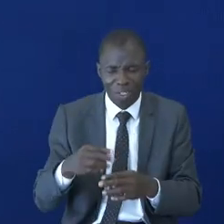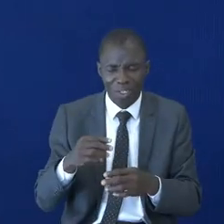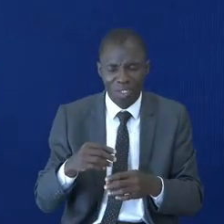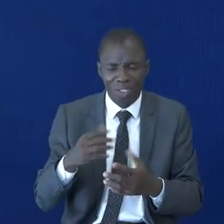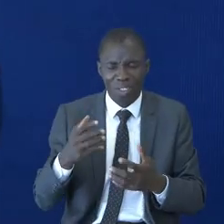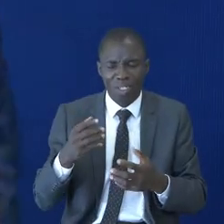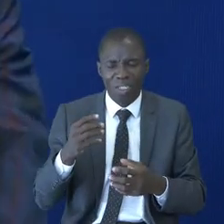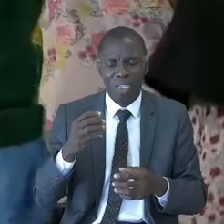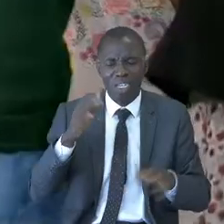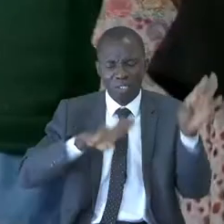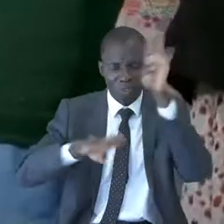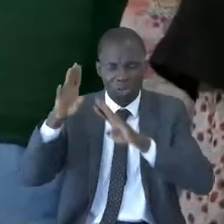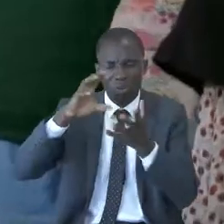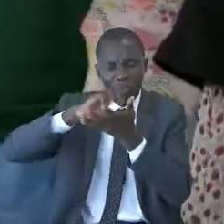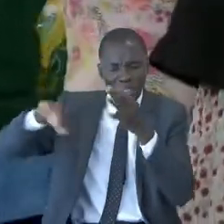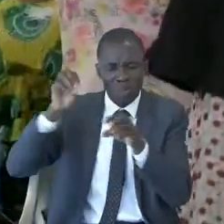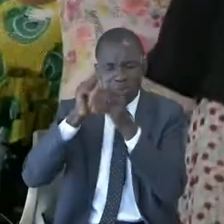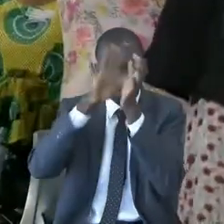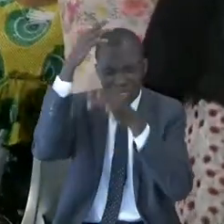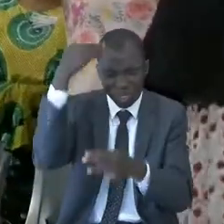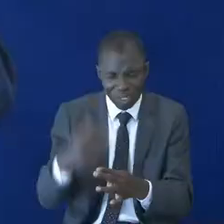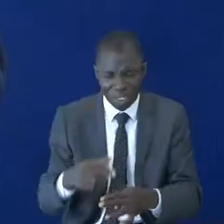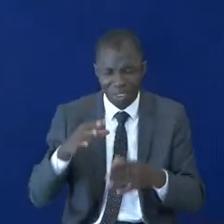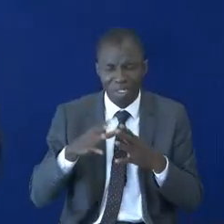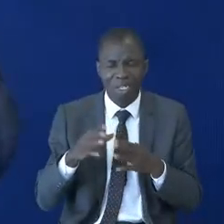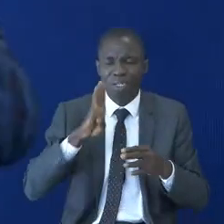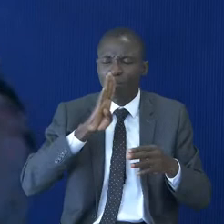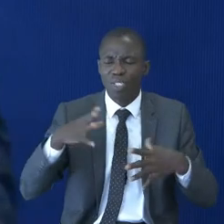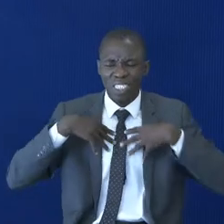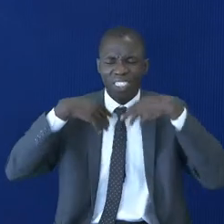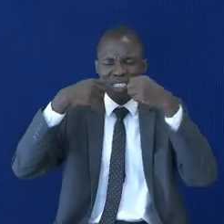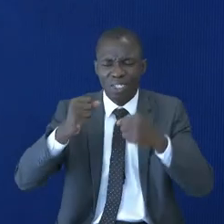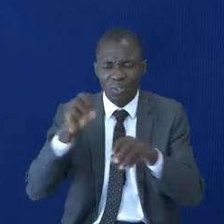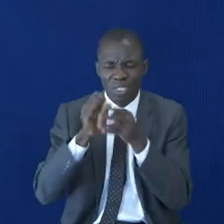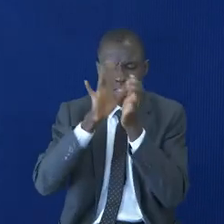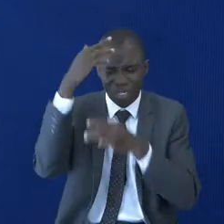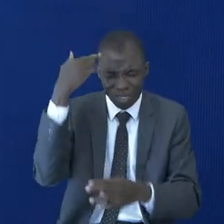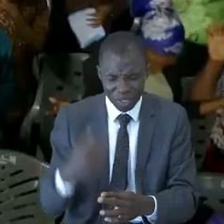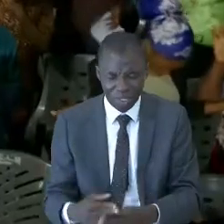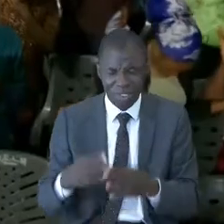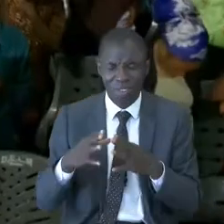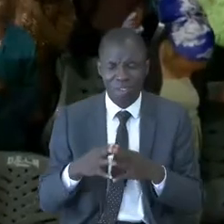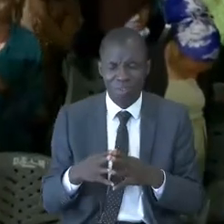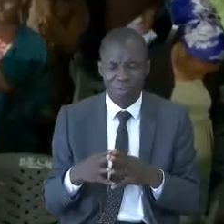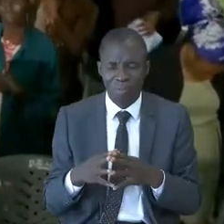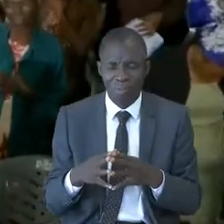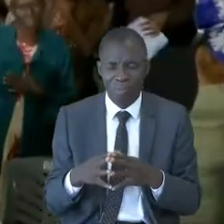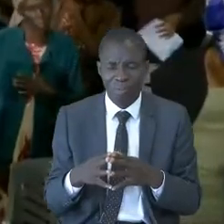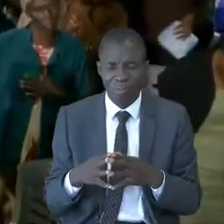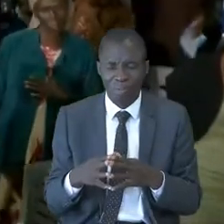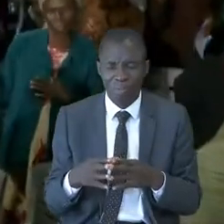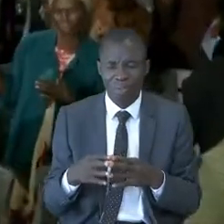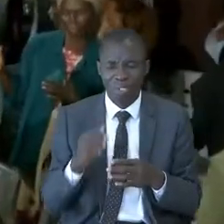Affliction taken away. Amen. Be healed in Jesus' name.